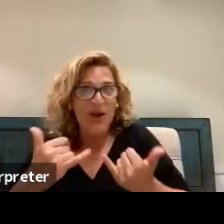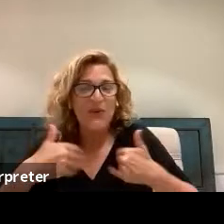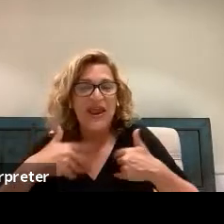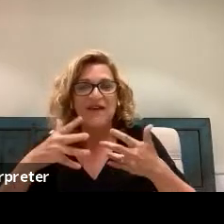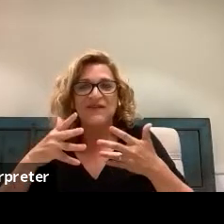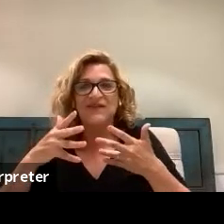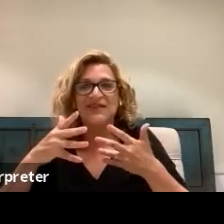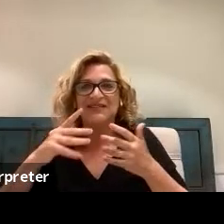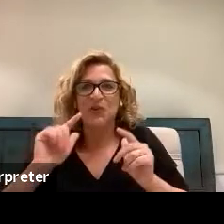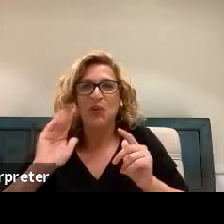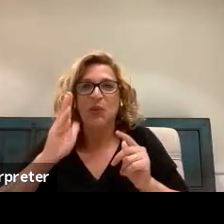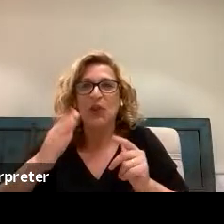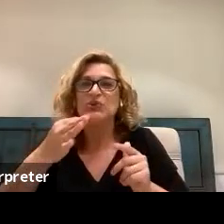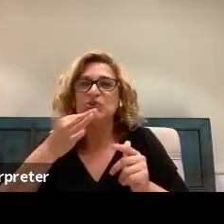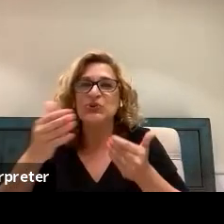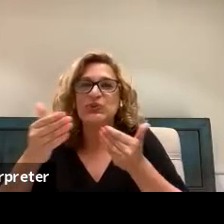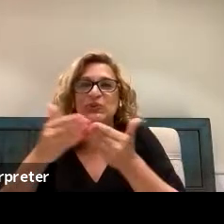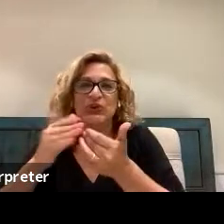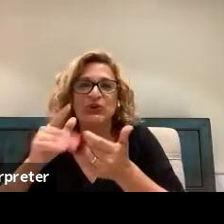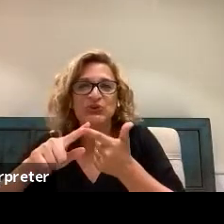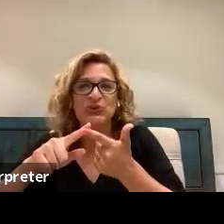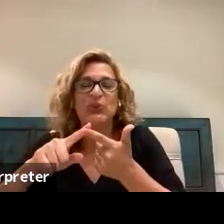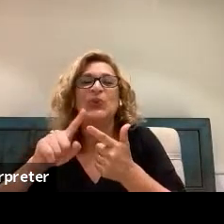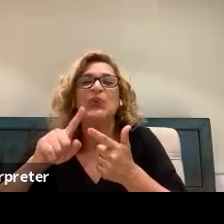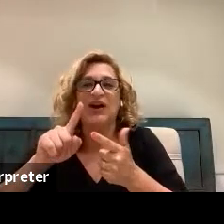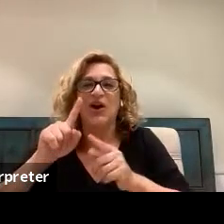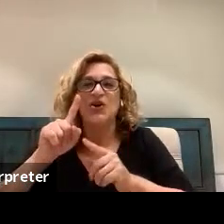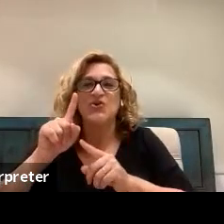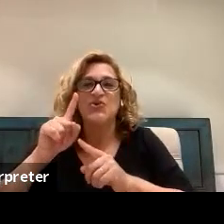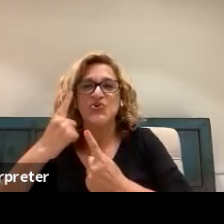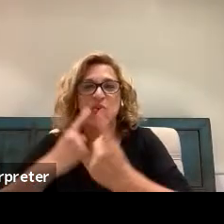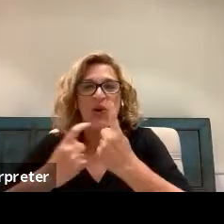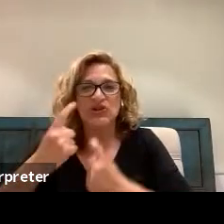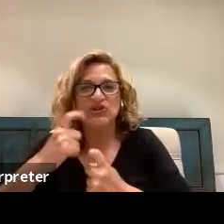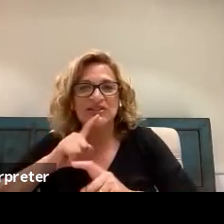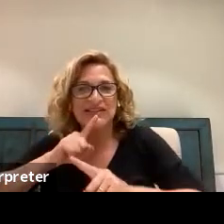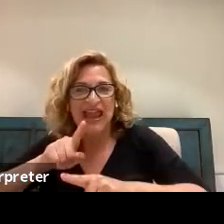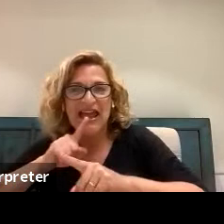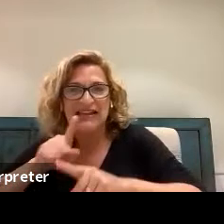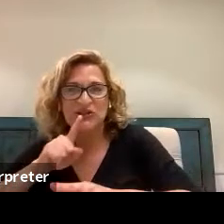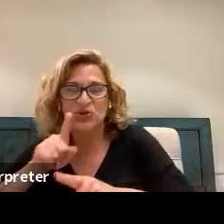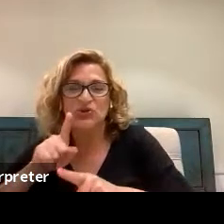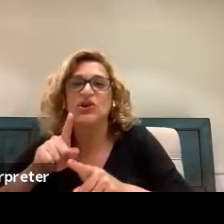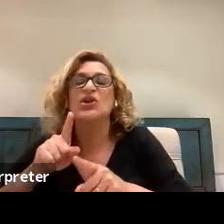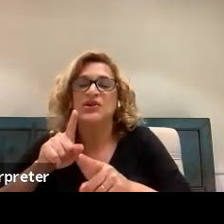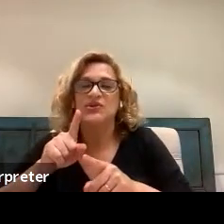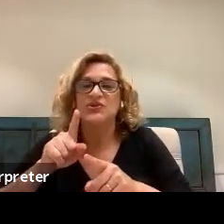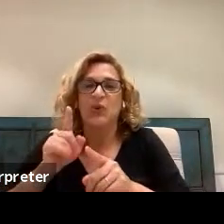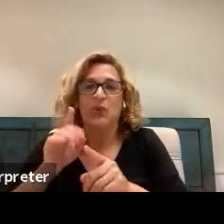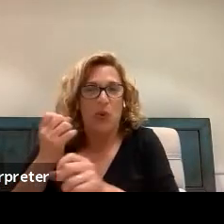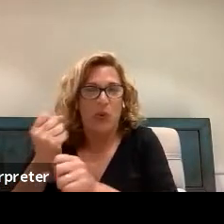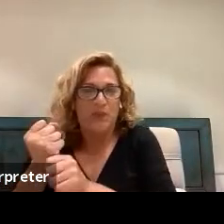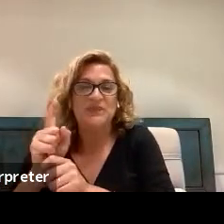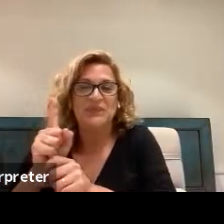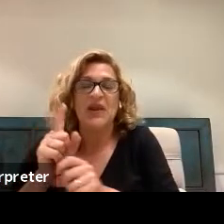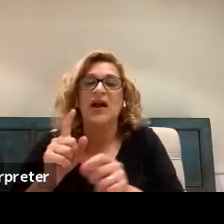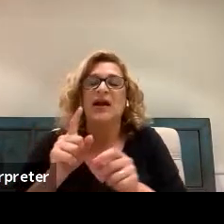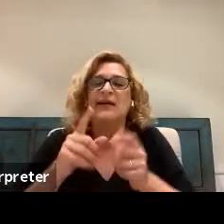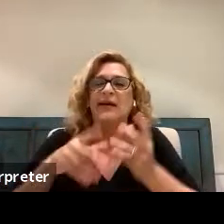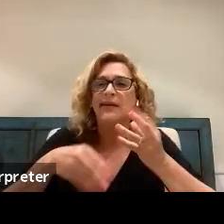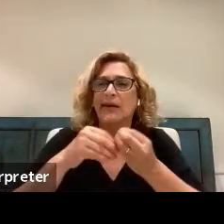my next question, and I'll try to squeeze two in before we get there. So piggybacking off that last question, and to some degree